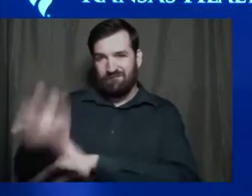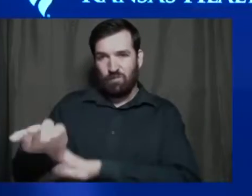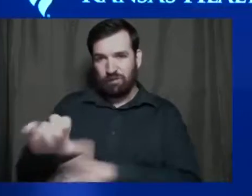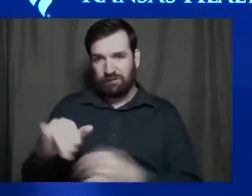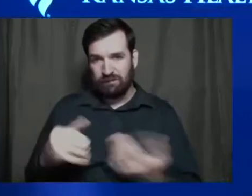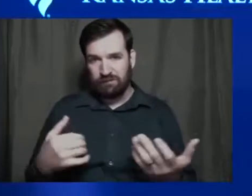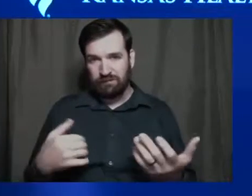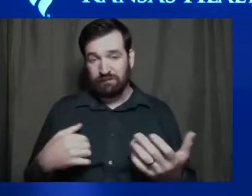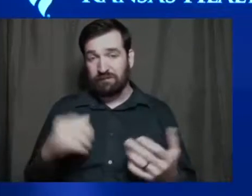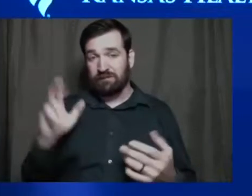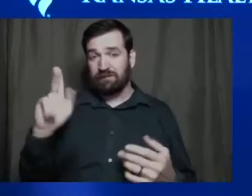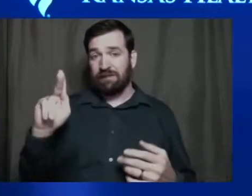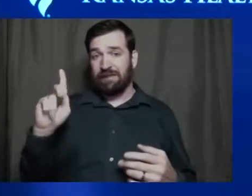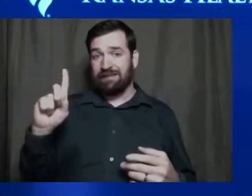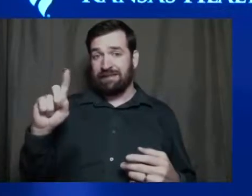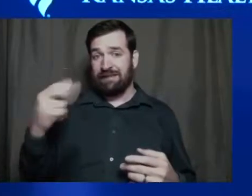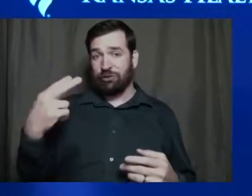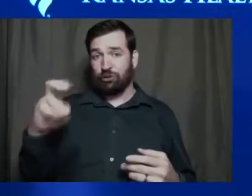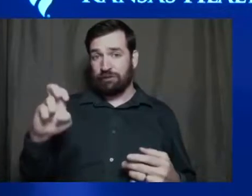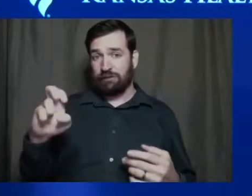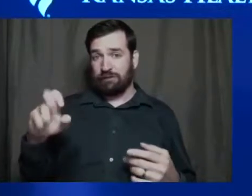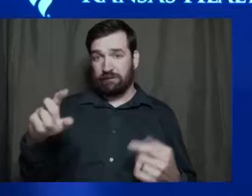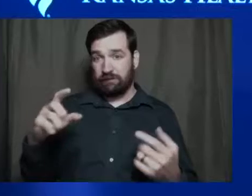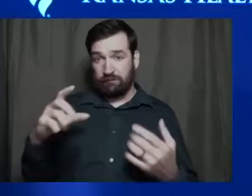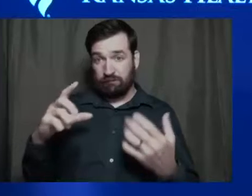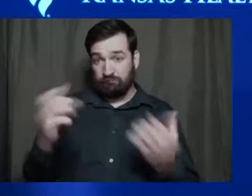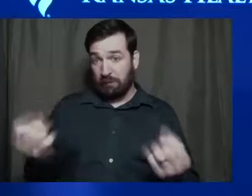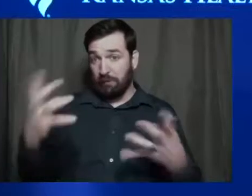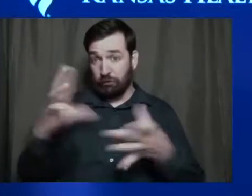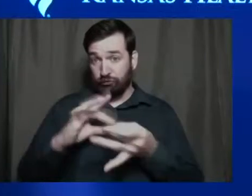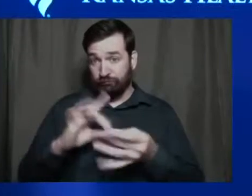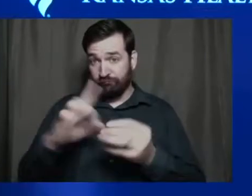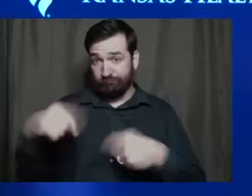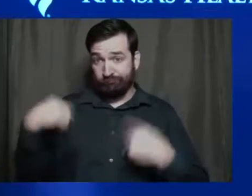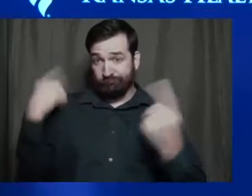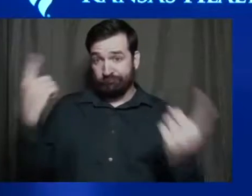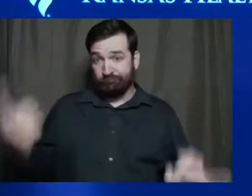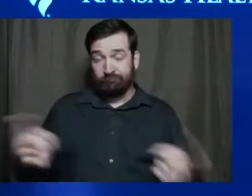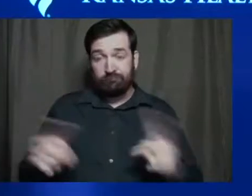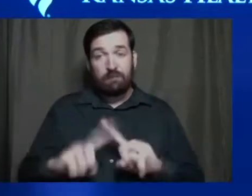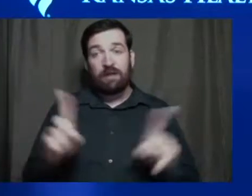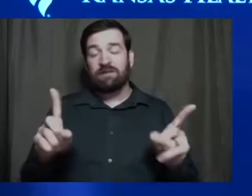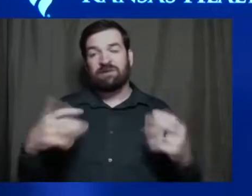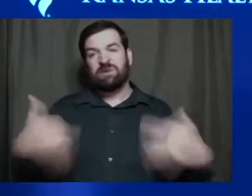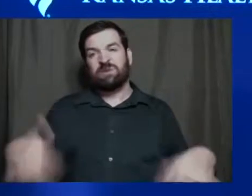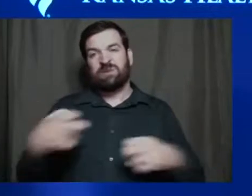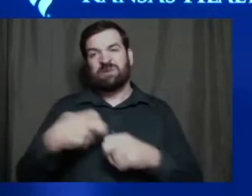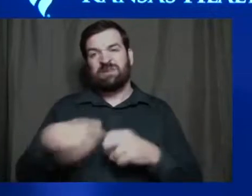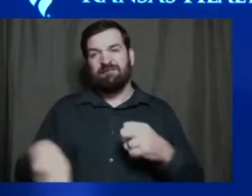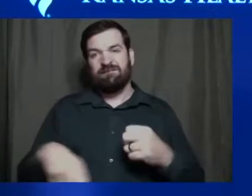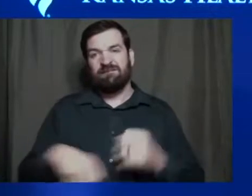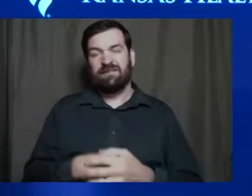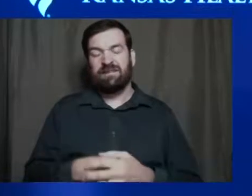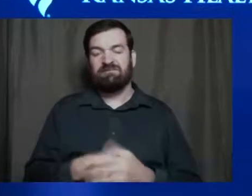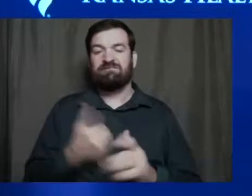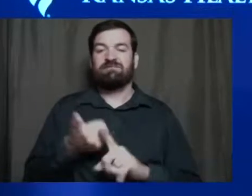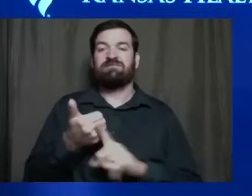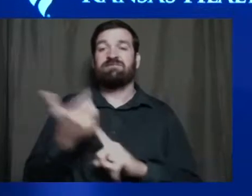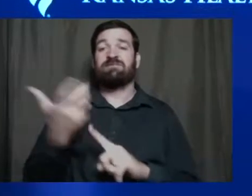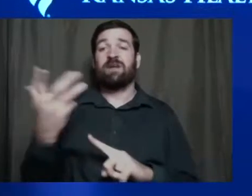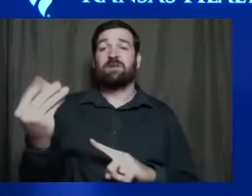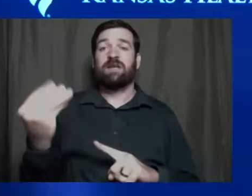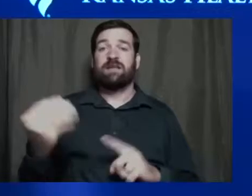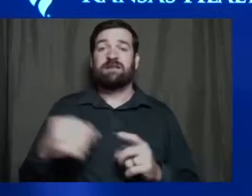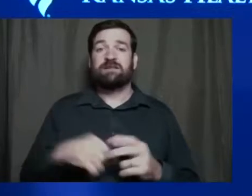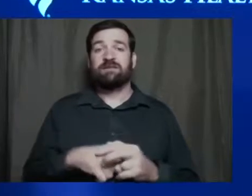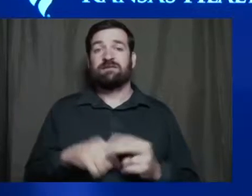KDHE has been saying about that all along, but it's tough. It's outside. The CDC